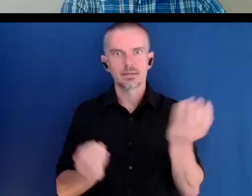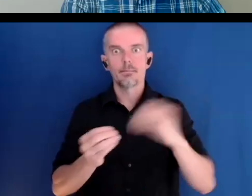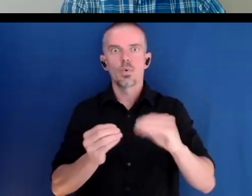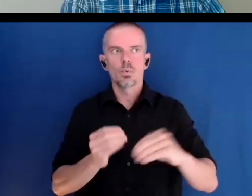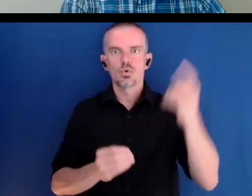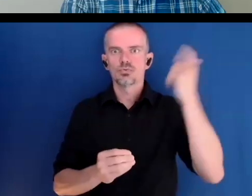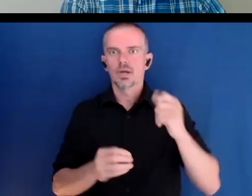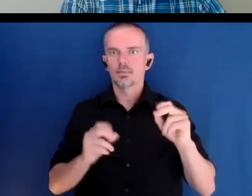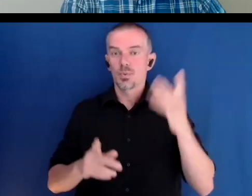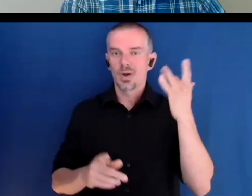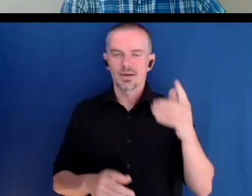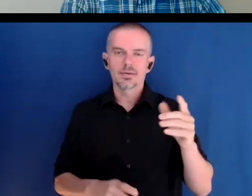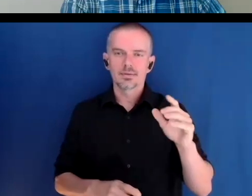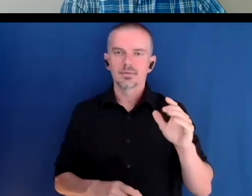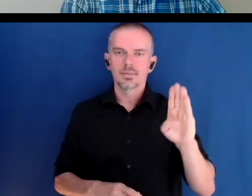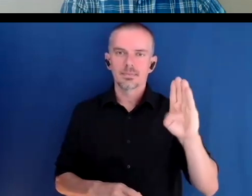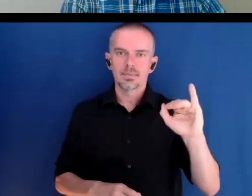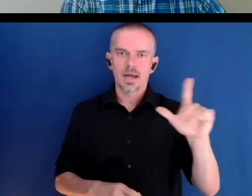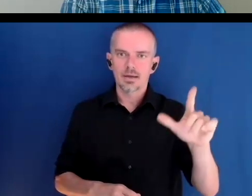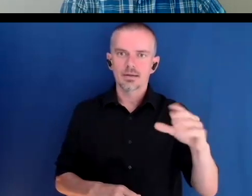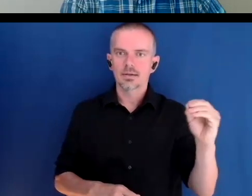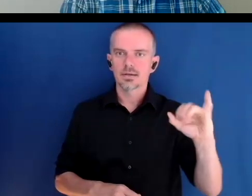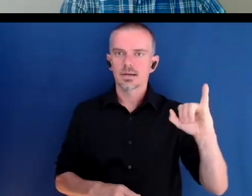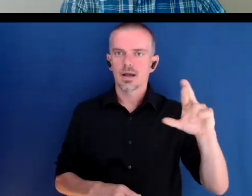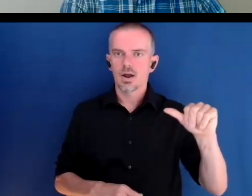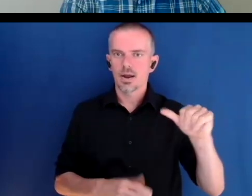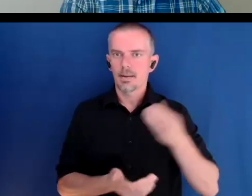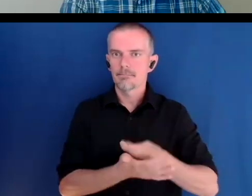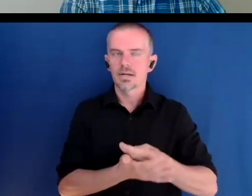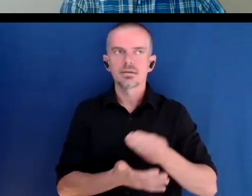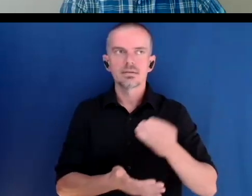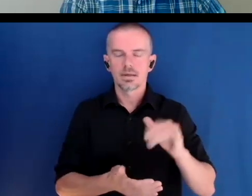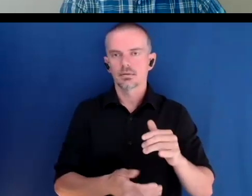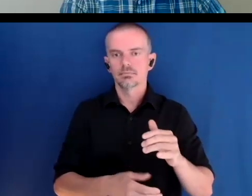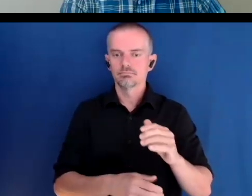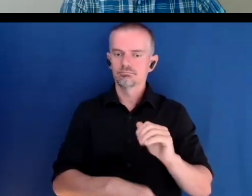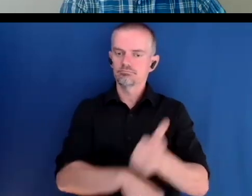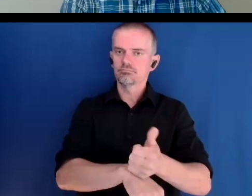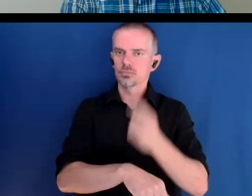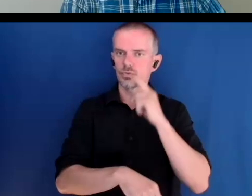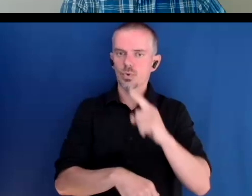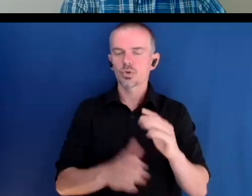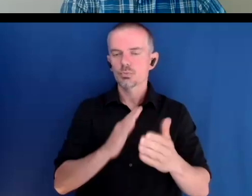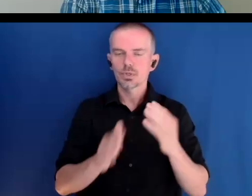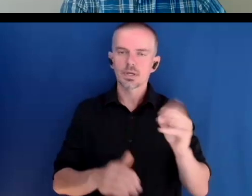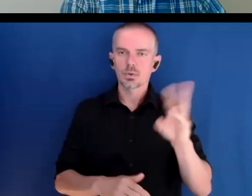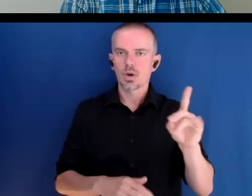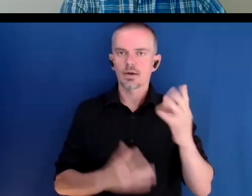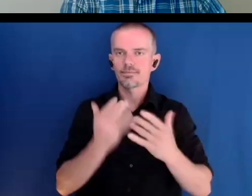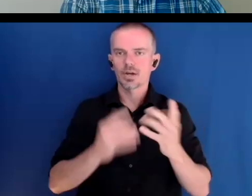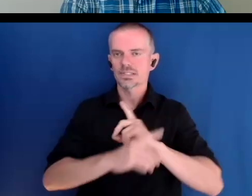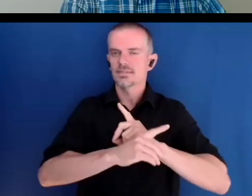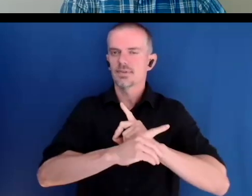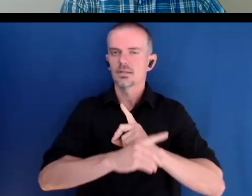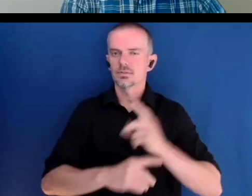because of this bill and IRA money that's created things like community wildfire defense grants. So, right off the bat, there's